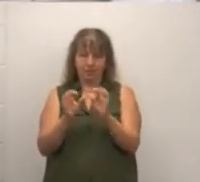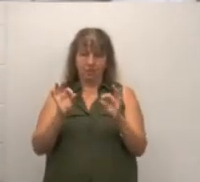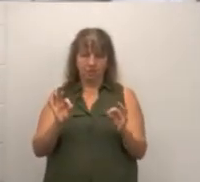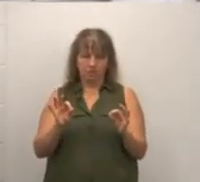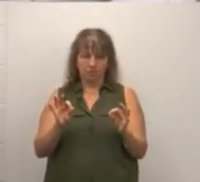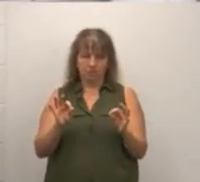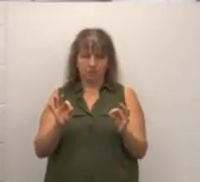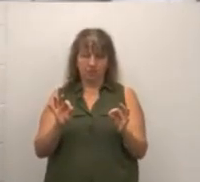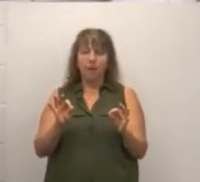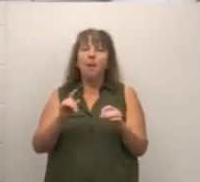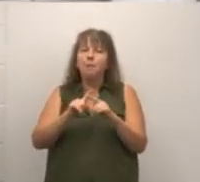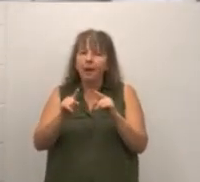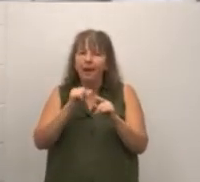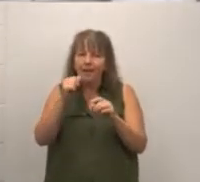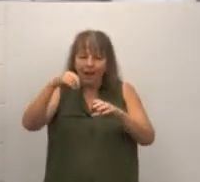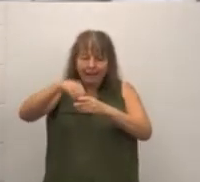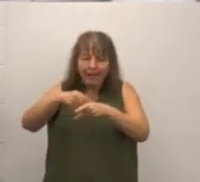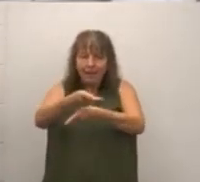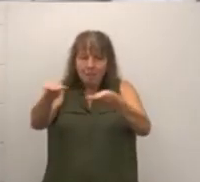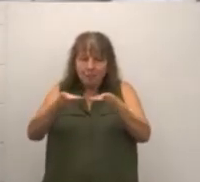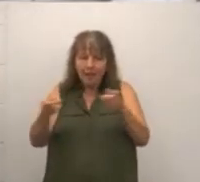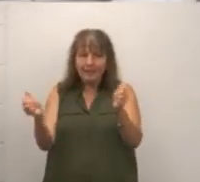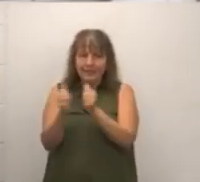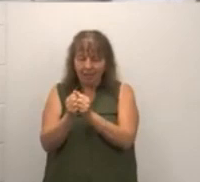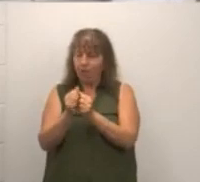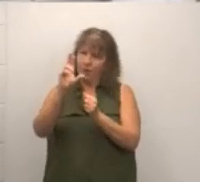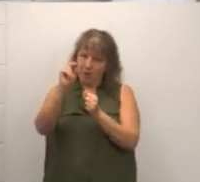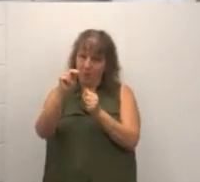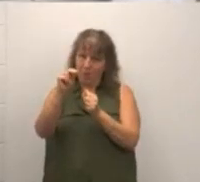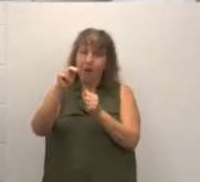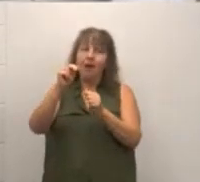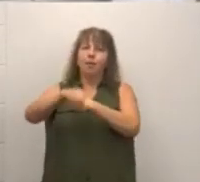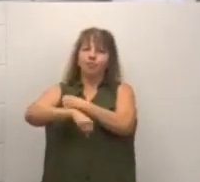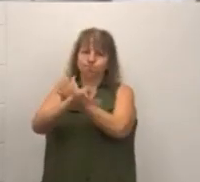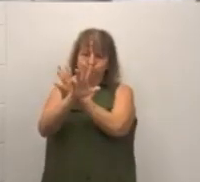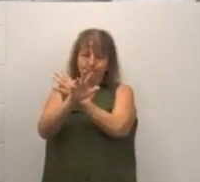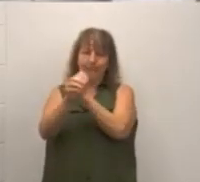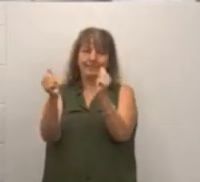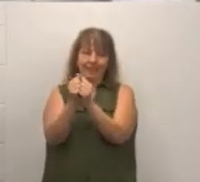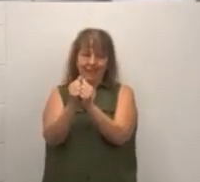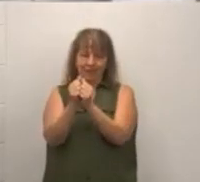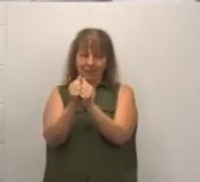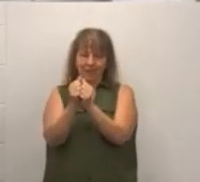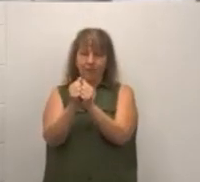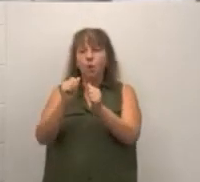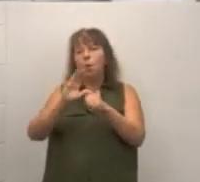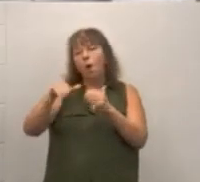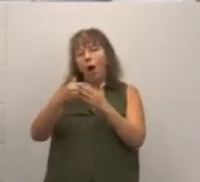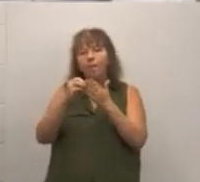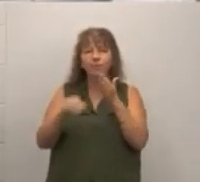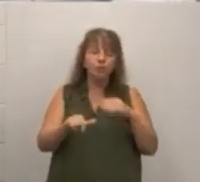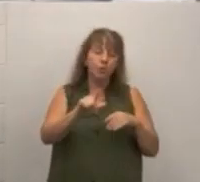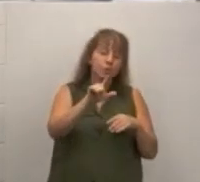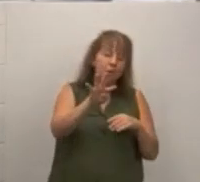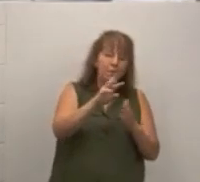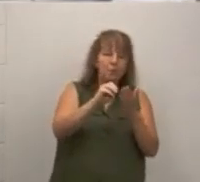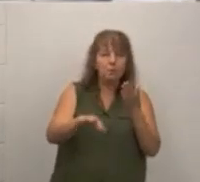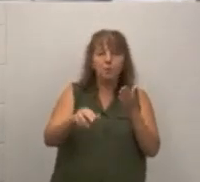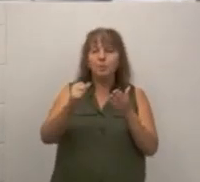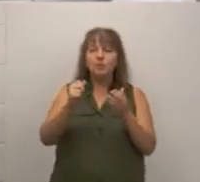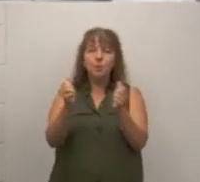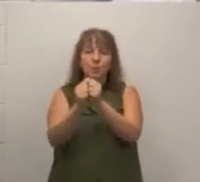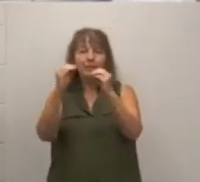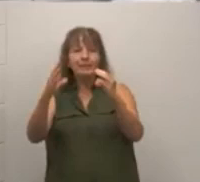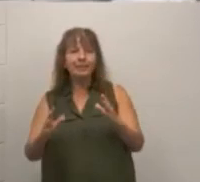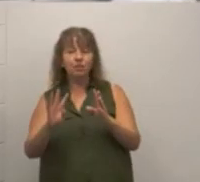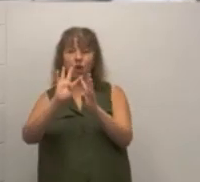will be a virtual remote setting, but it will be the only time that, for example, all 24 students can see each other and the teacher at the same time in the